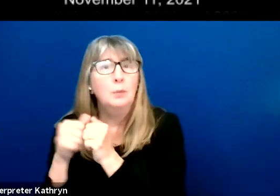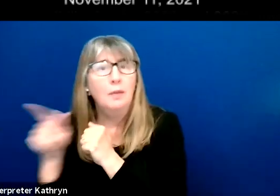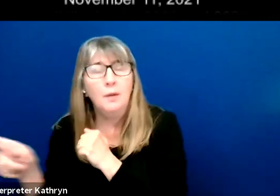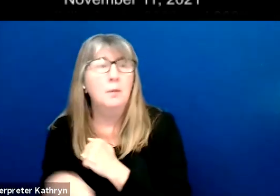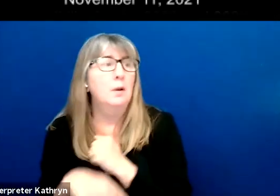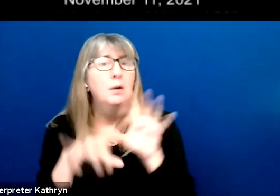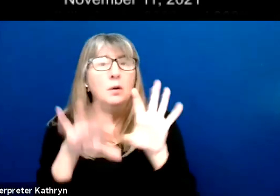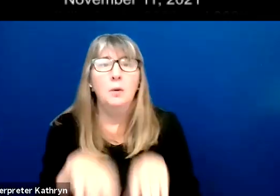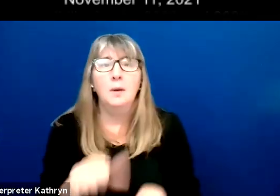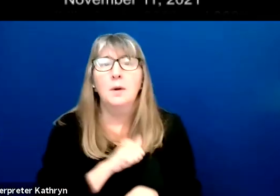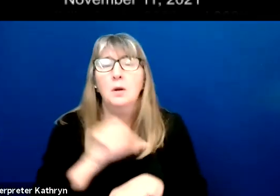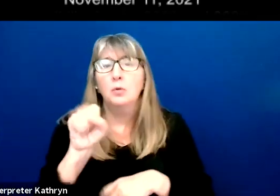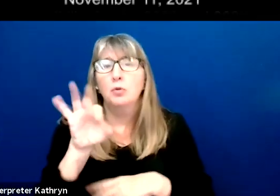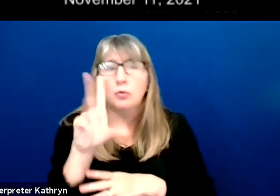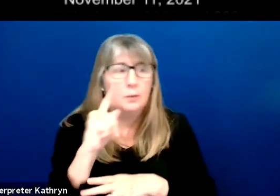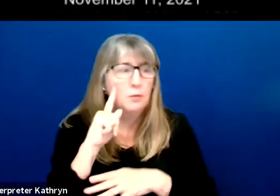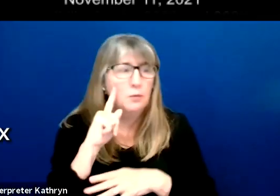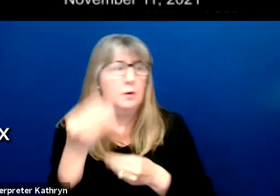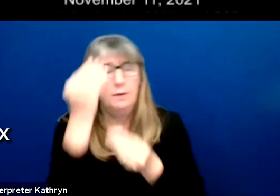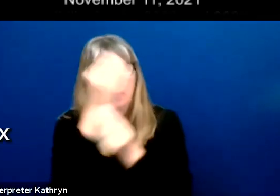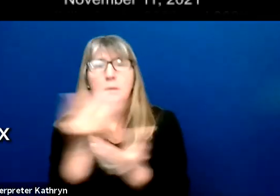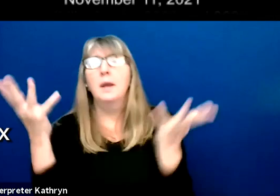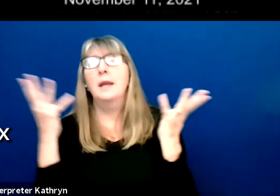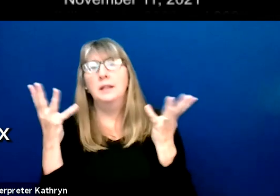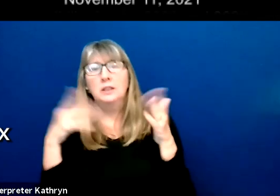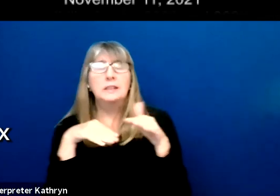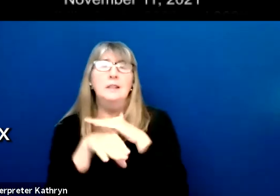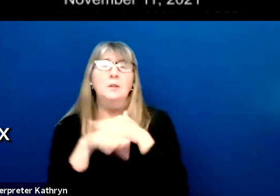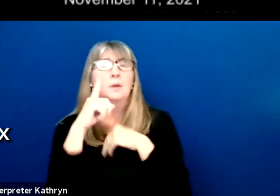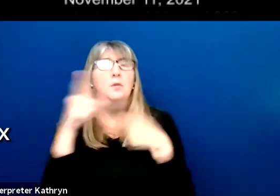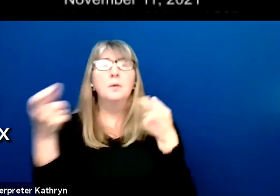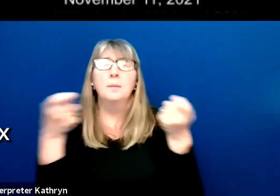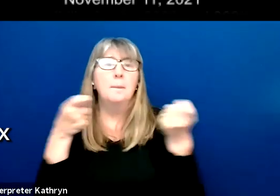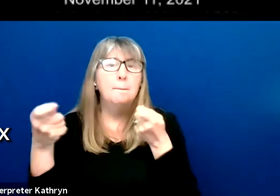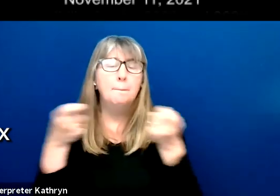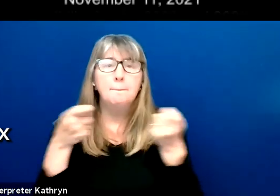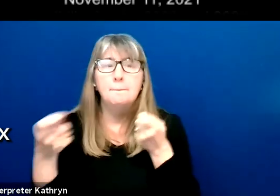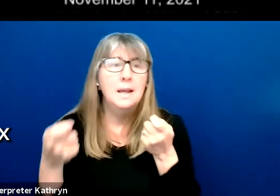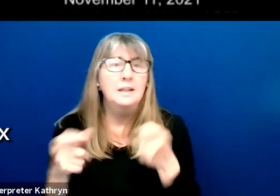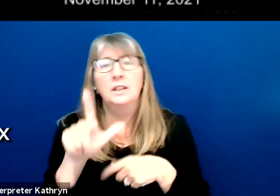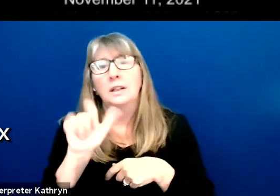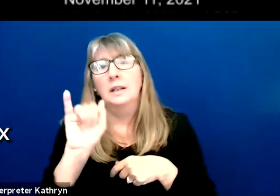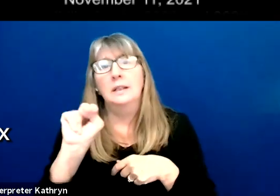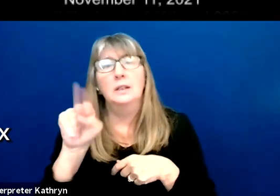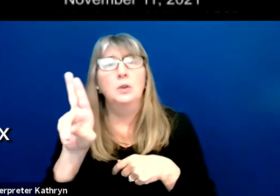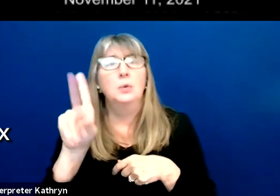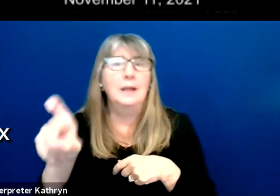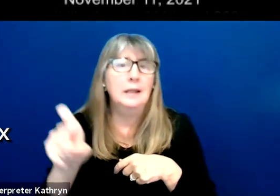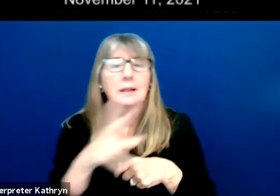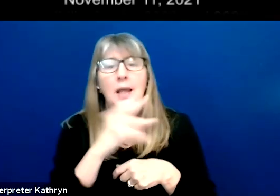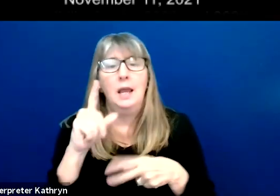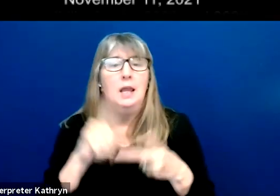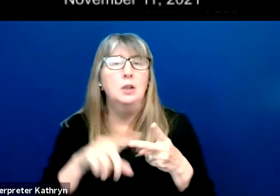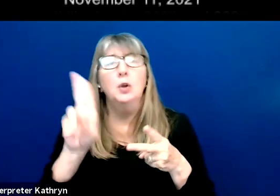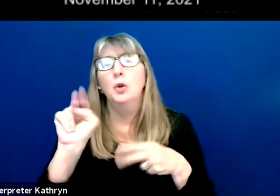scripts that would present information accessibly to manage Linux or Unix computers at the